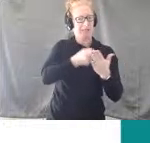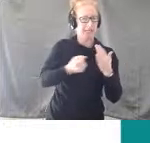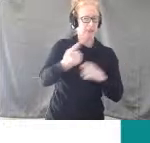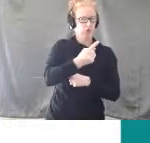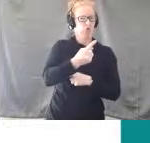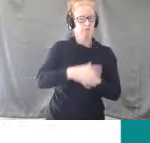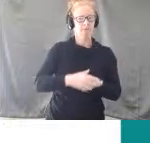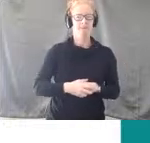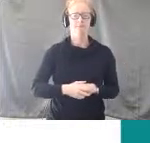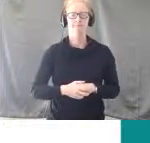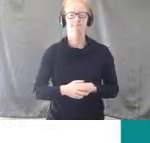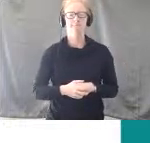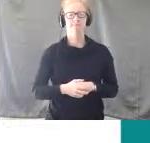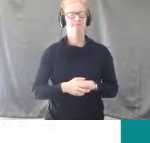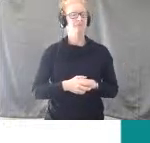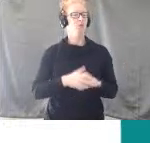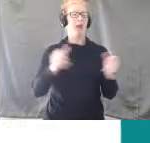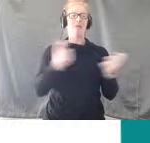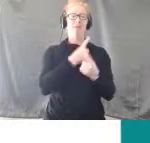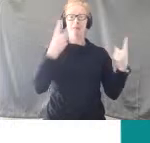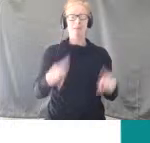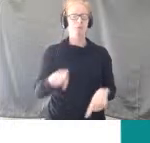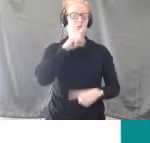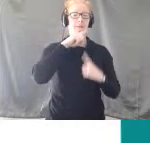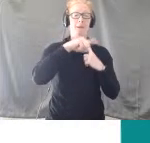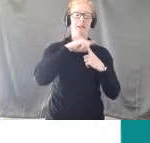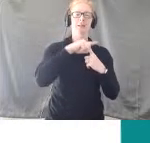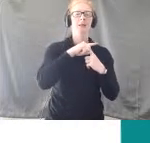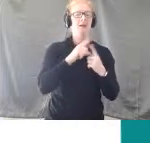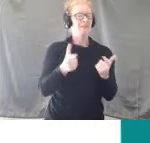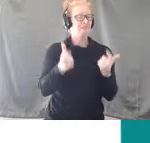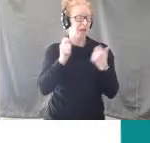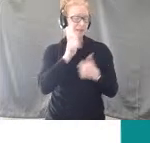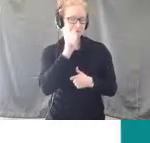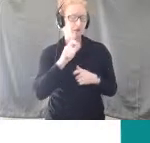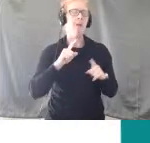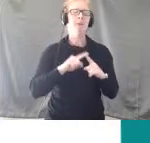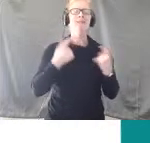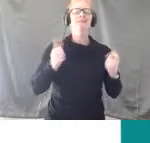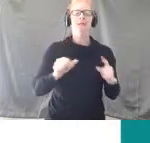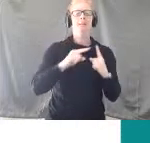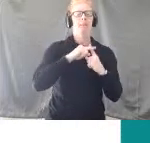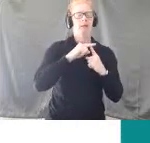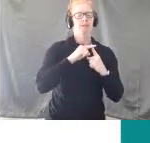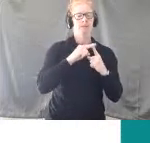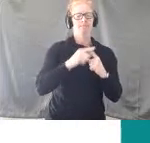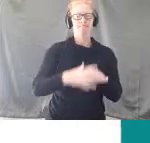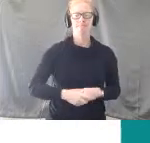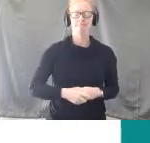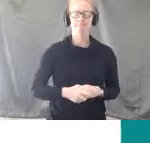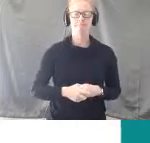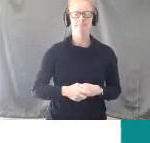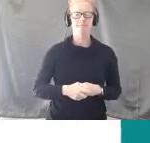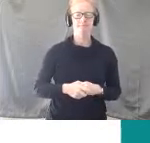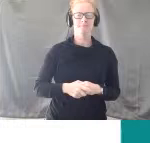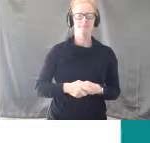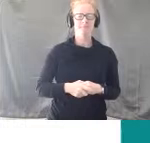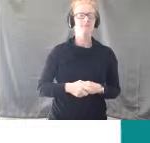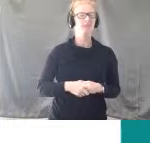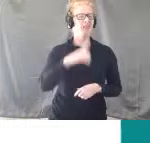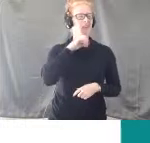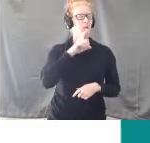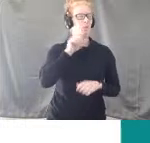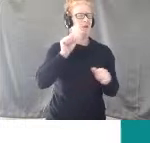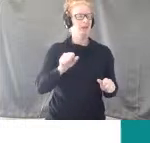forward in a positive way, not necessarily as fast as we like, but I think we will be able to bring this home.